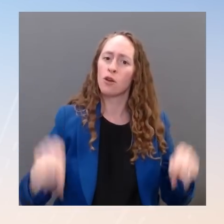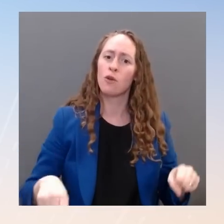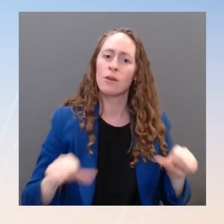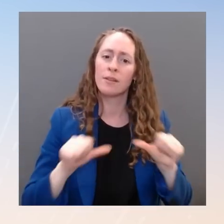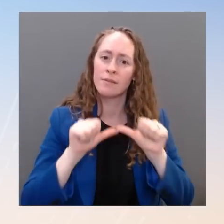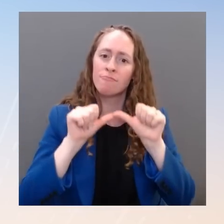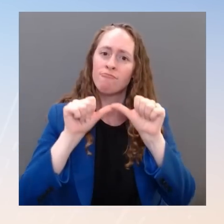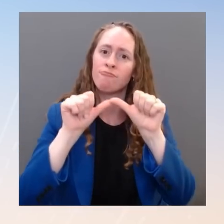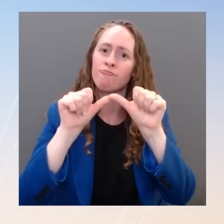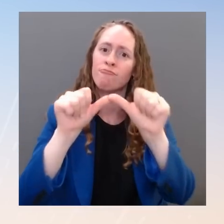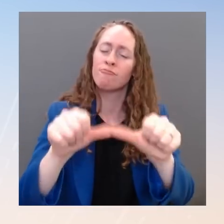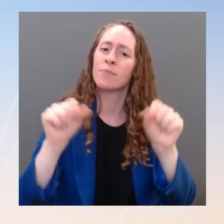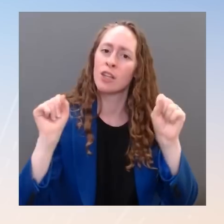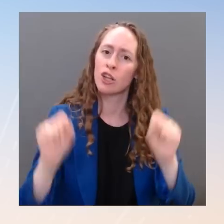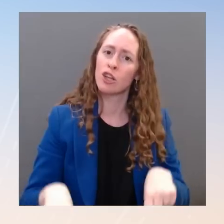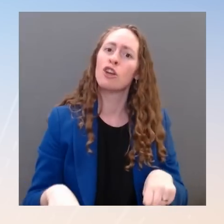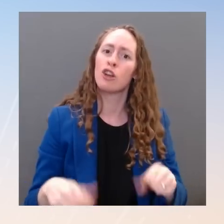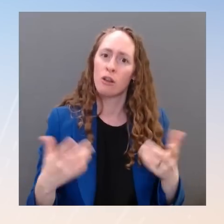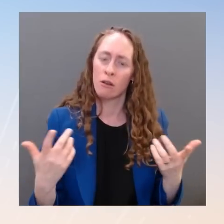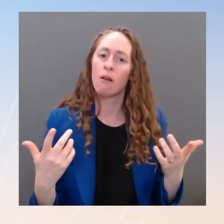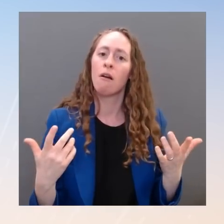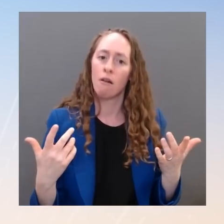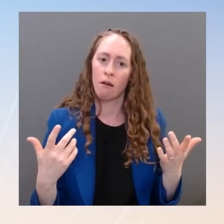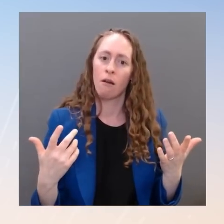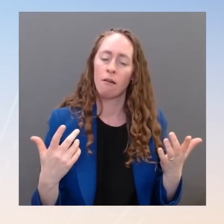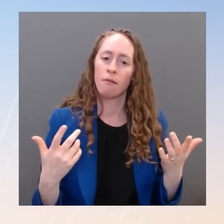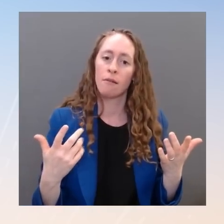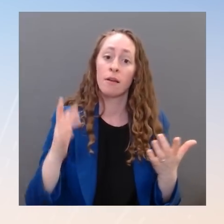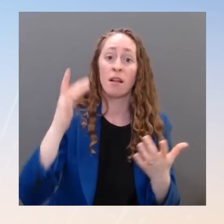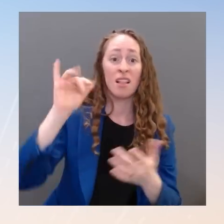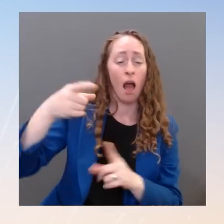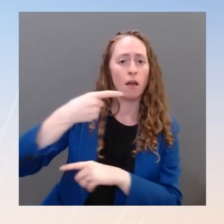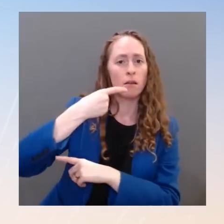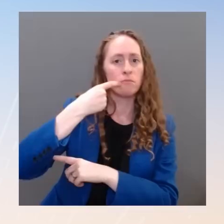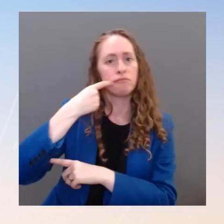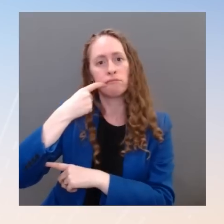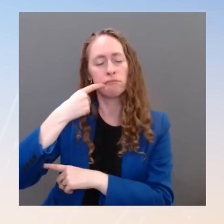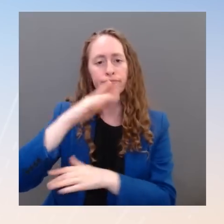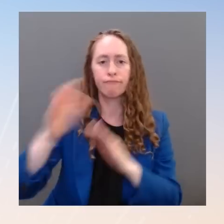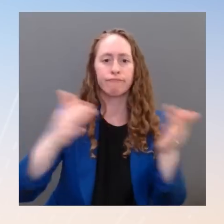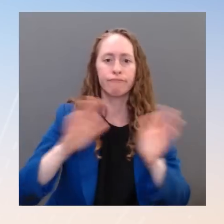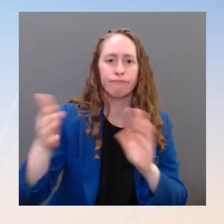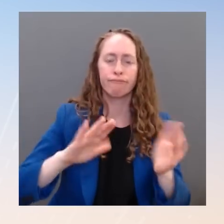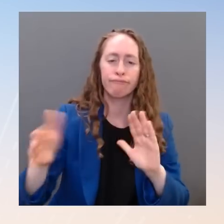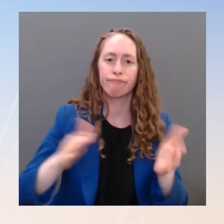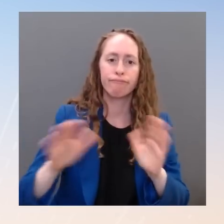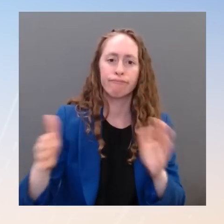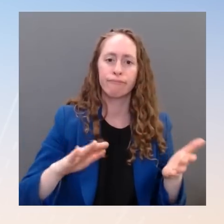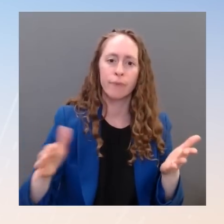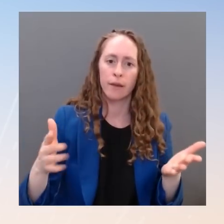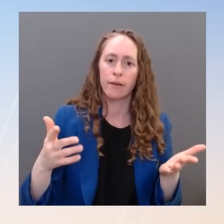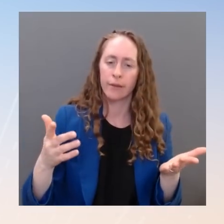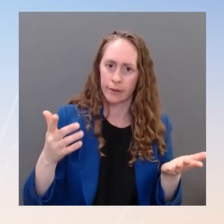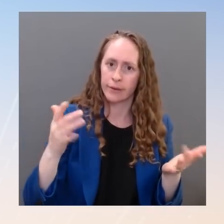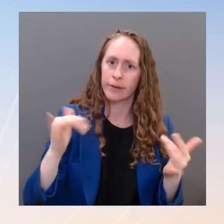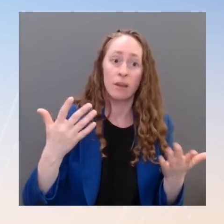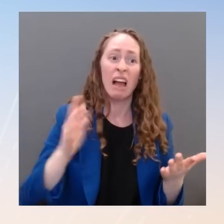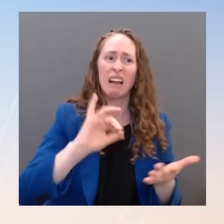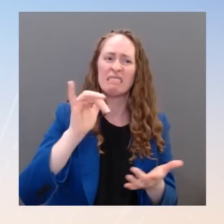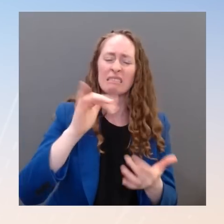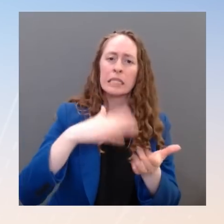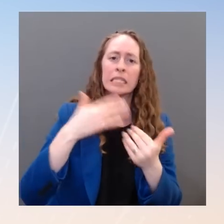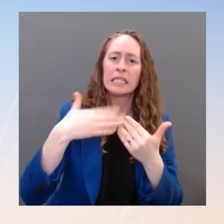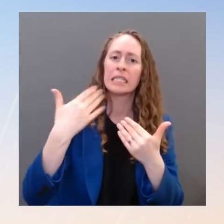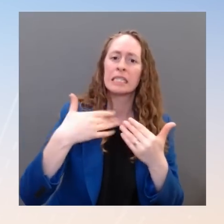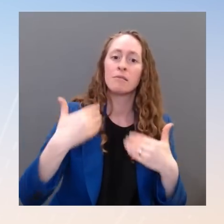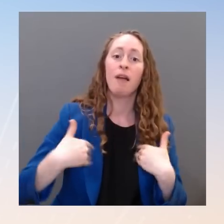young adults. Menthol also increases the appeal of cigarettes, makes them easier to use, especially for kids. And what we have seen, as